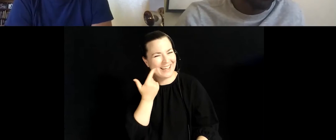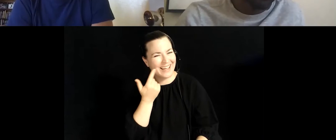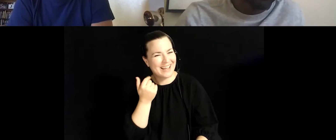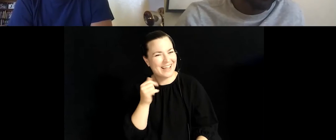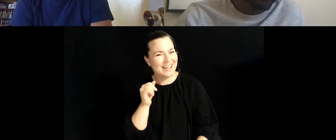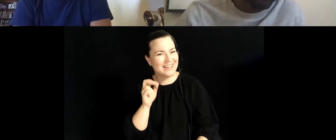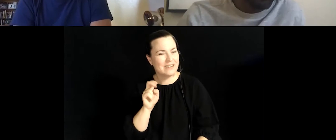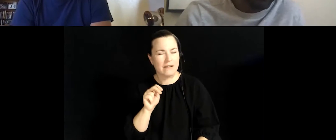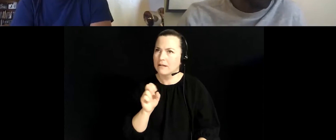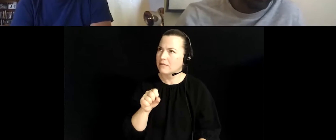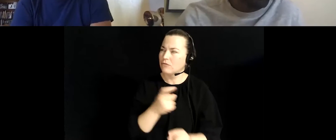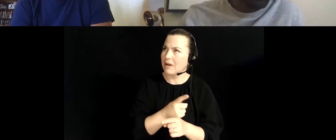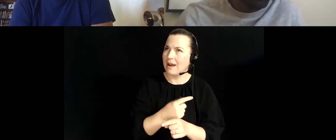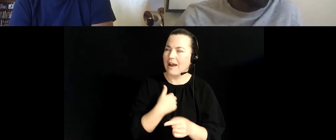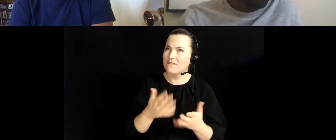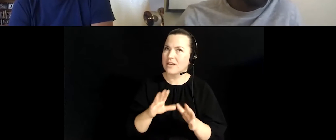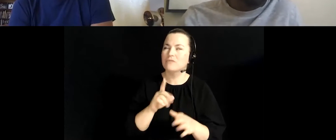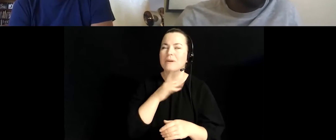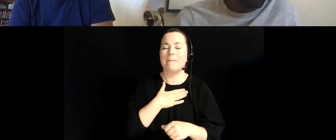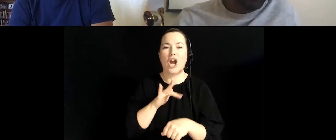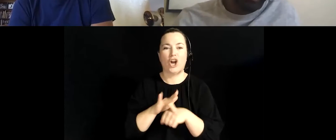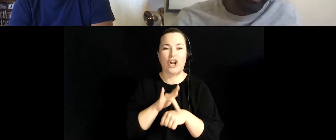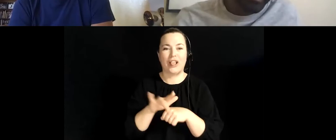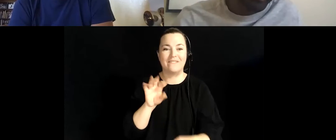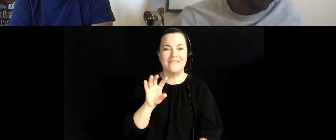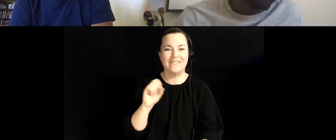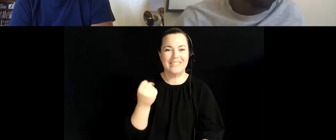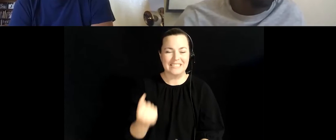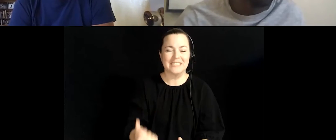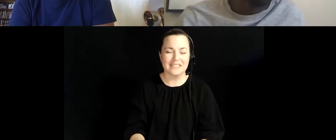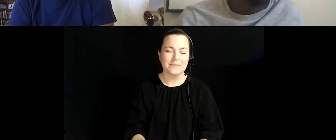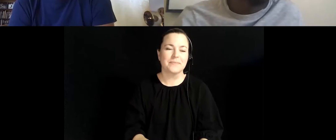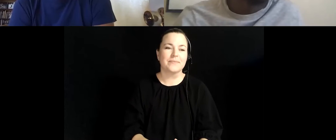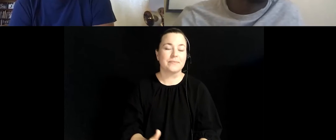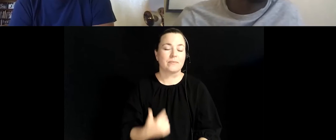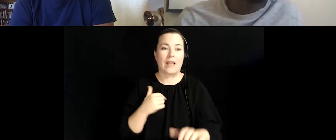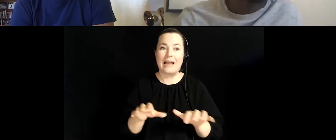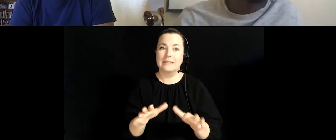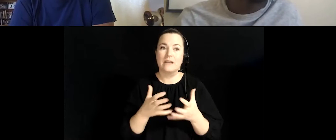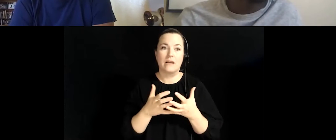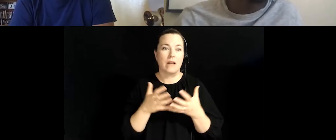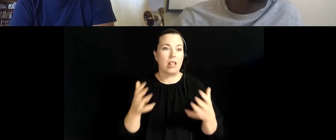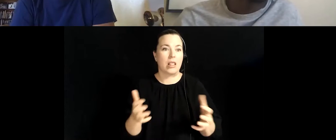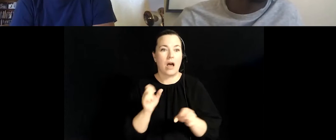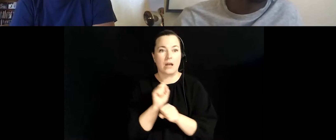my early 50s. And I did a lot of work around